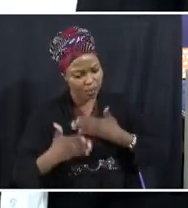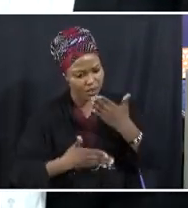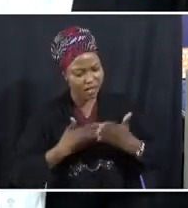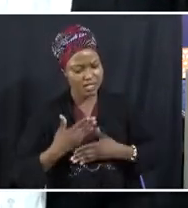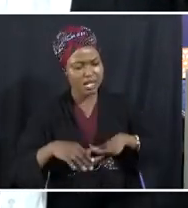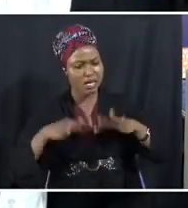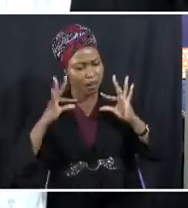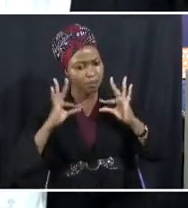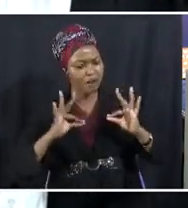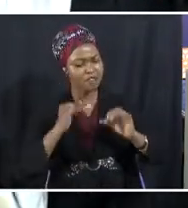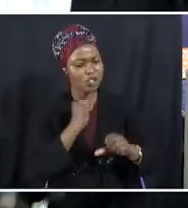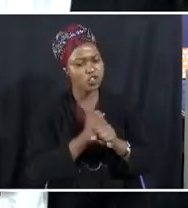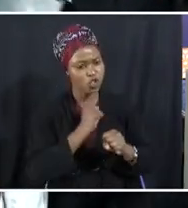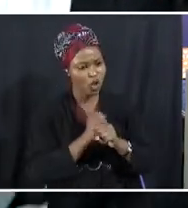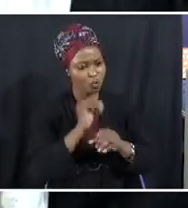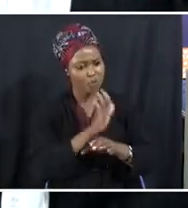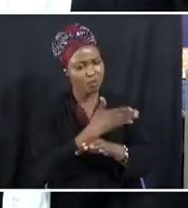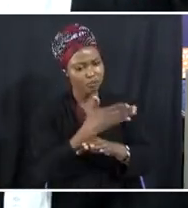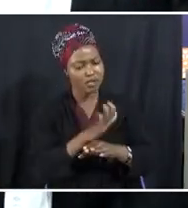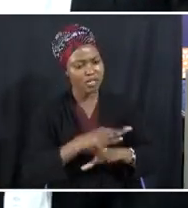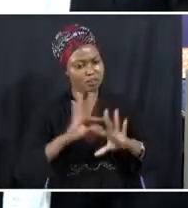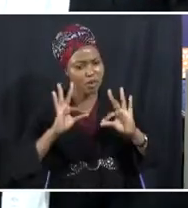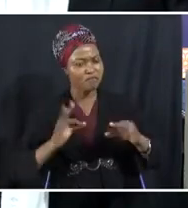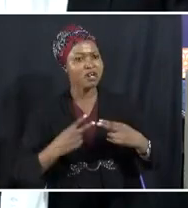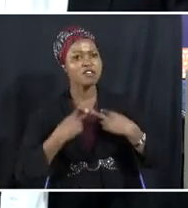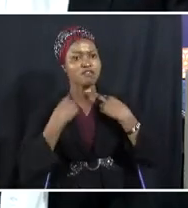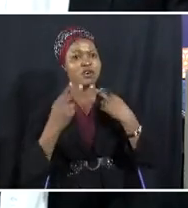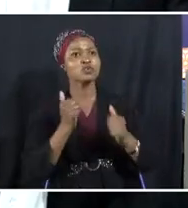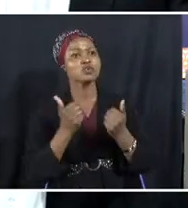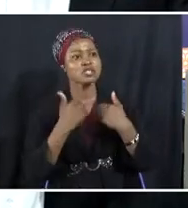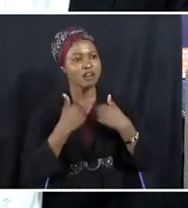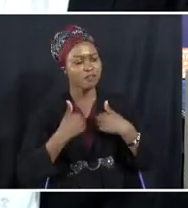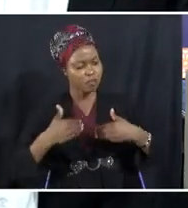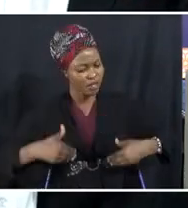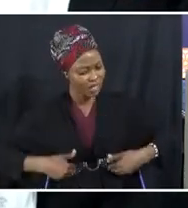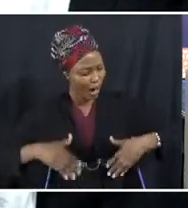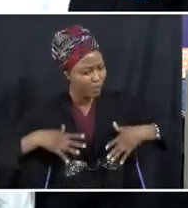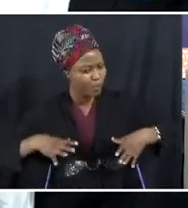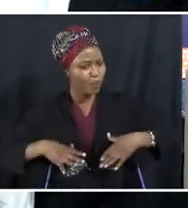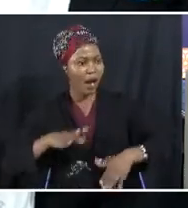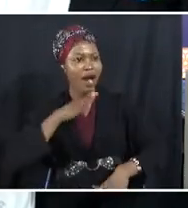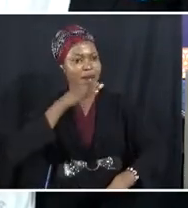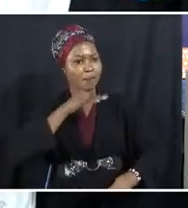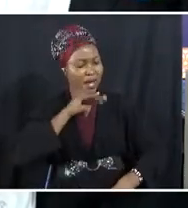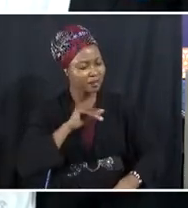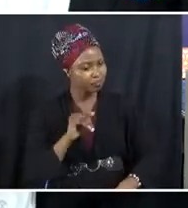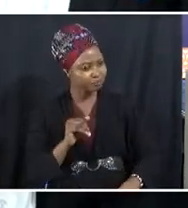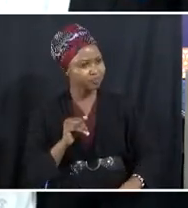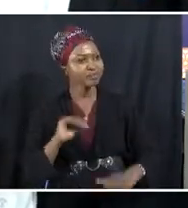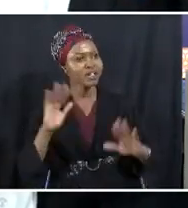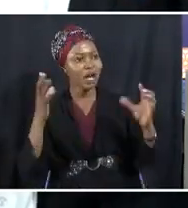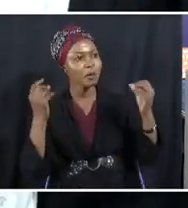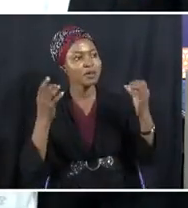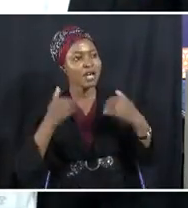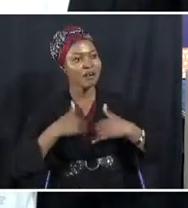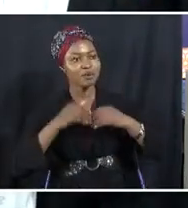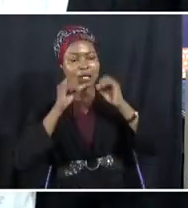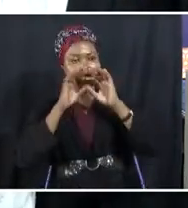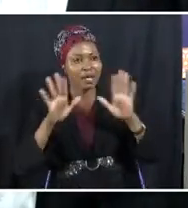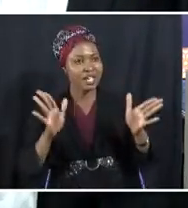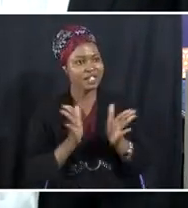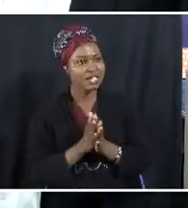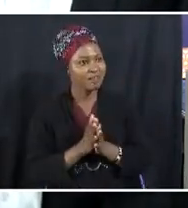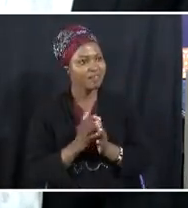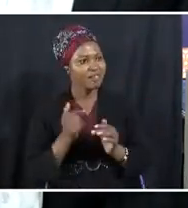work they've done, the excellent voices we've heard from these young men and young girls. How many have been blessed? I